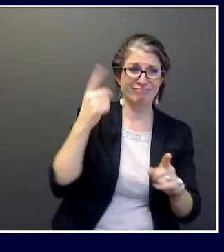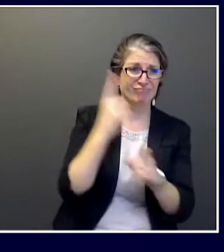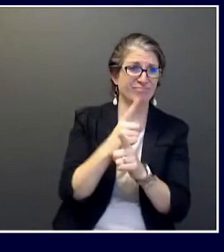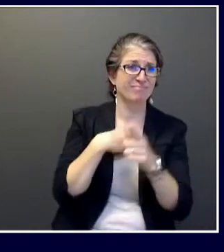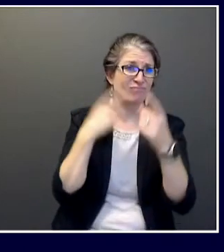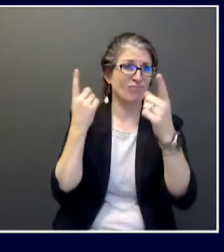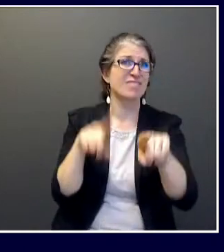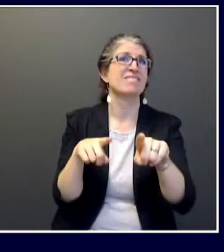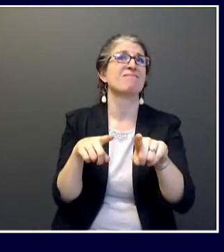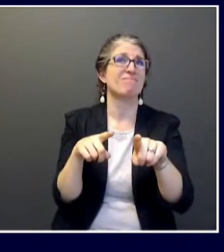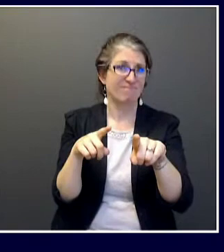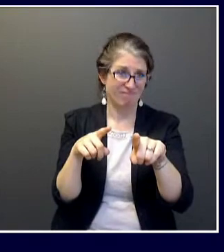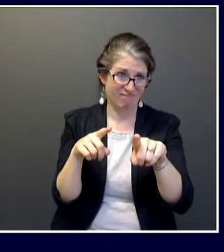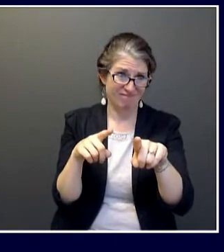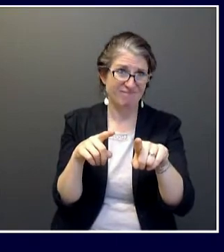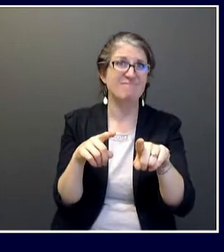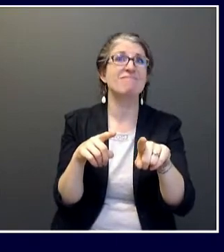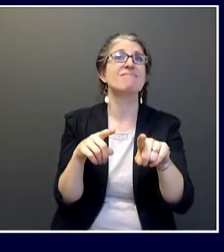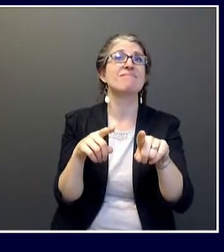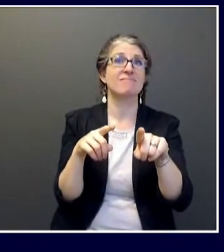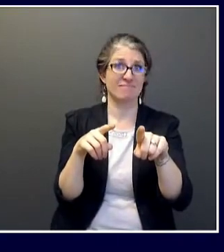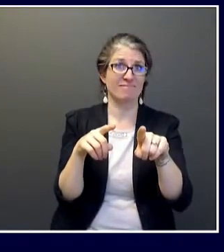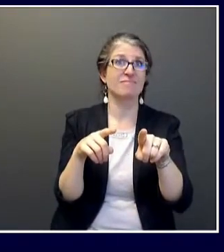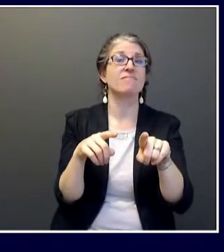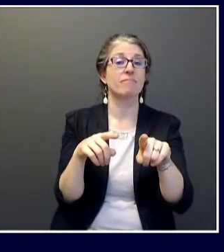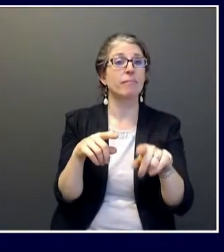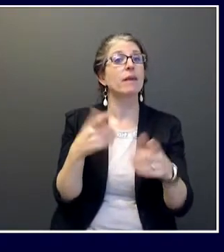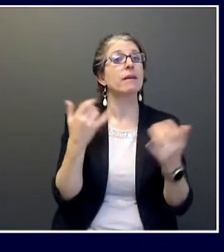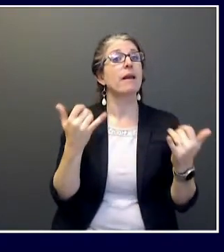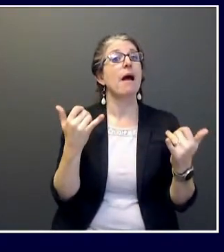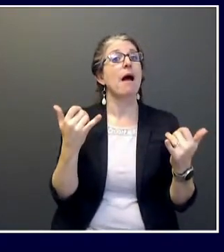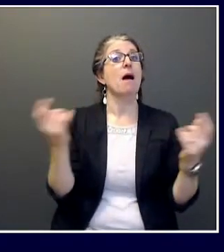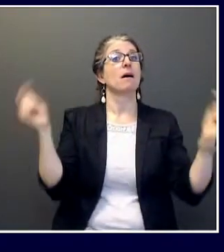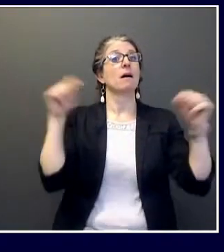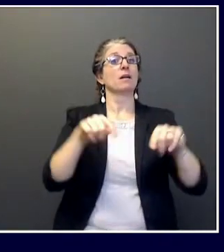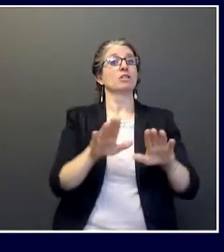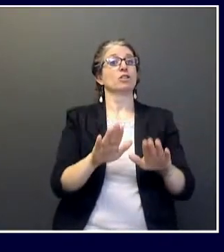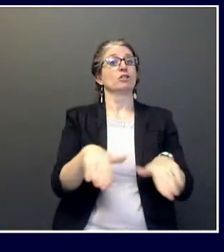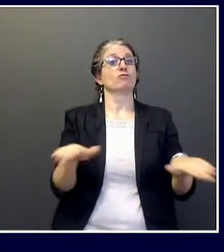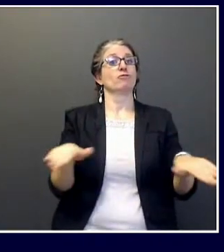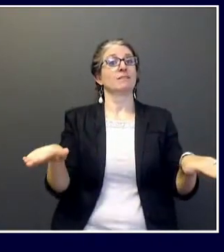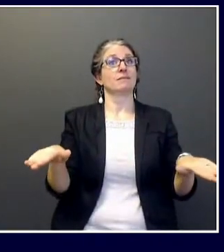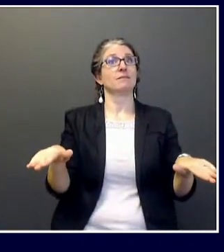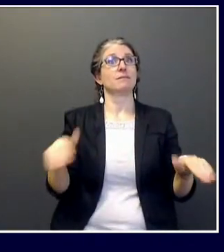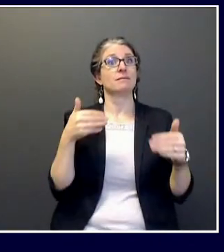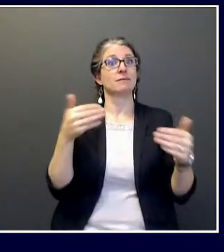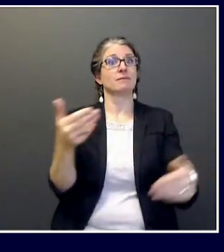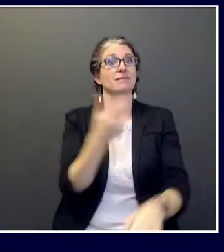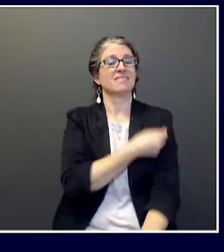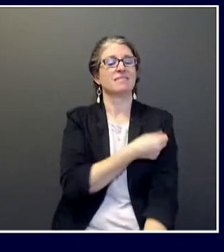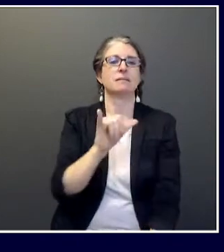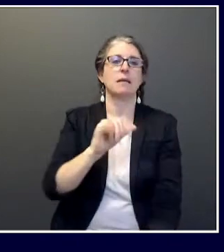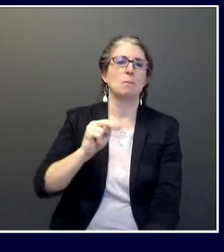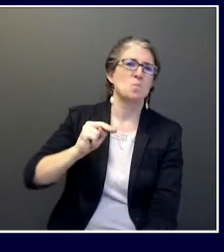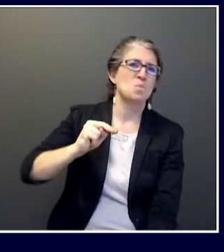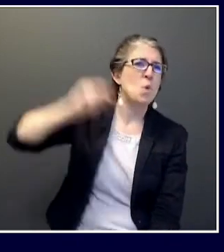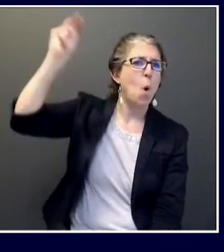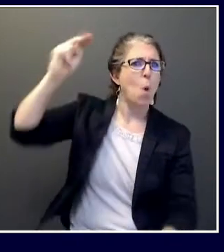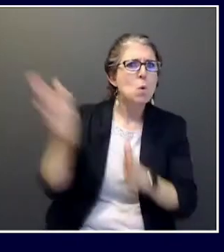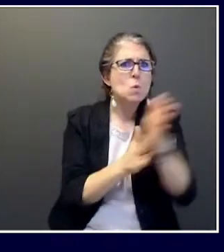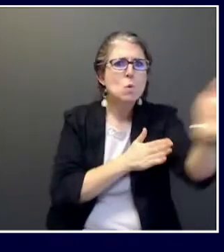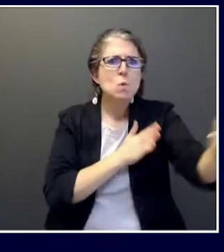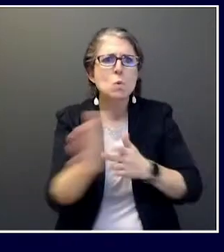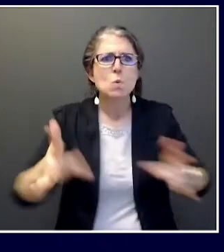childhood vaccinations now and planning for schools. Same response that we got back in January, we're seeing from the county when it comes from